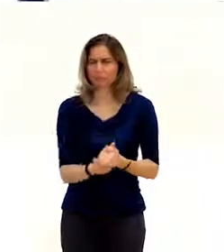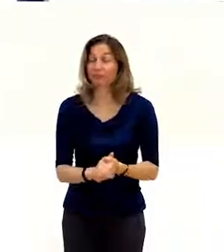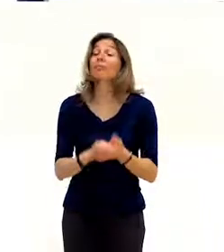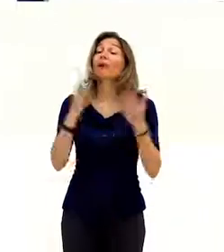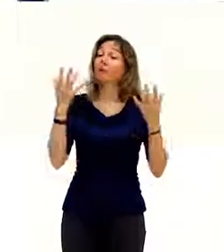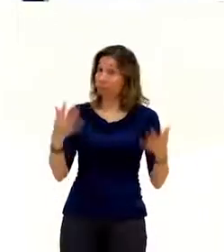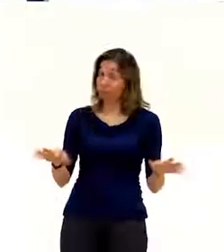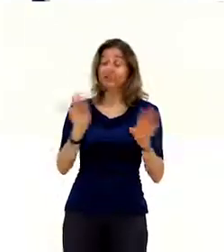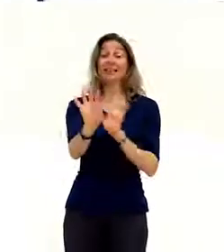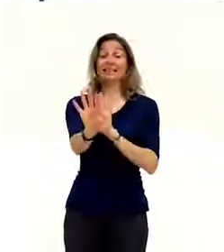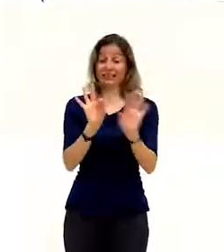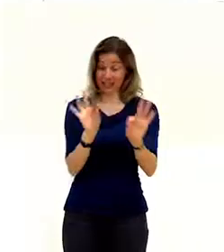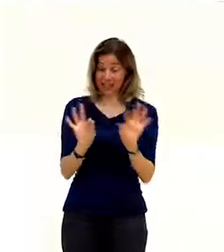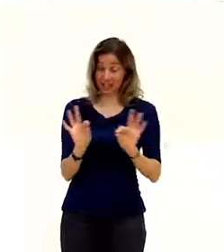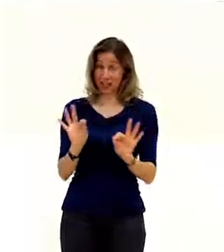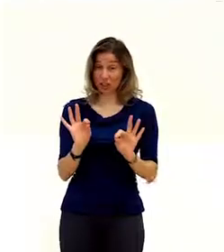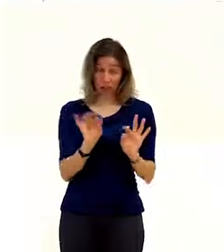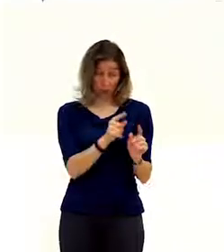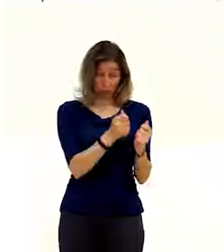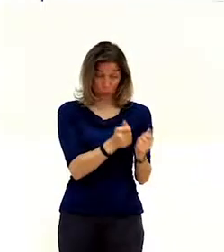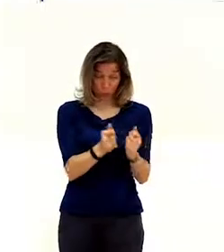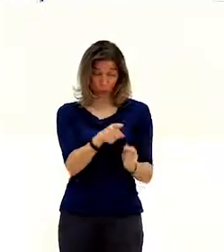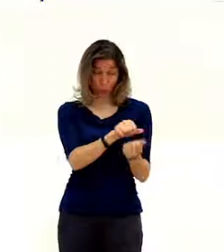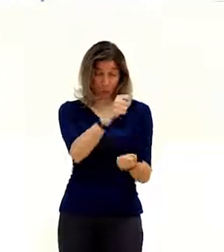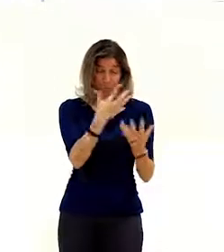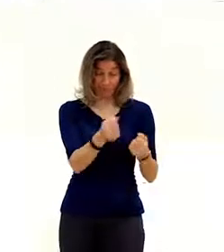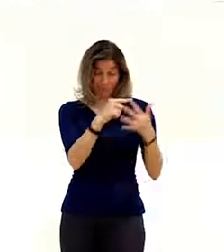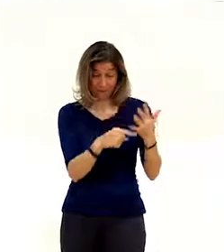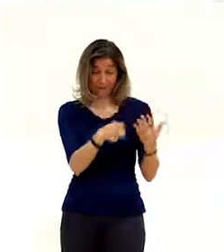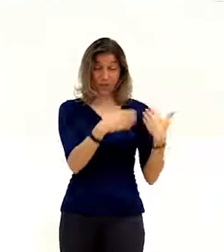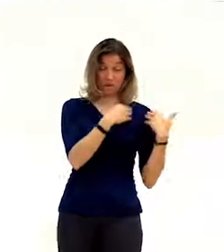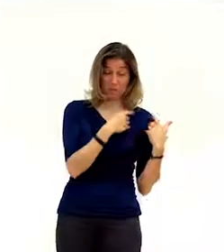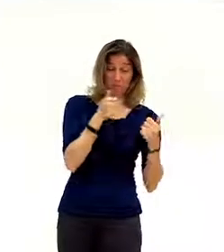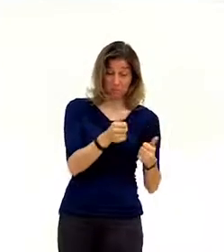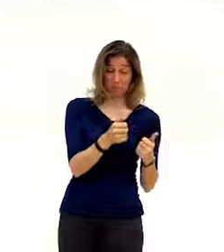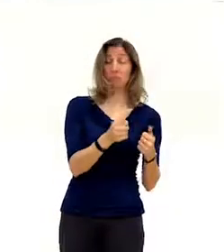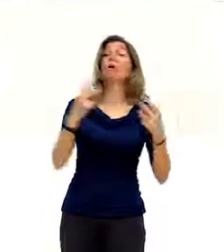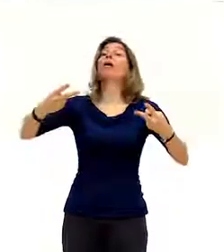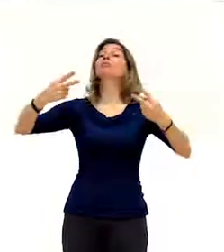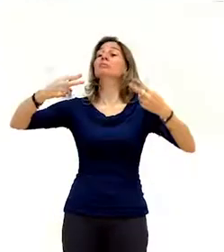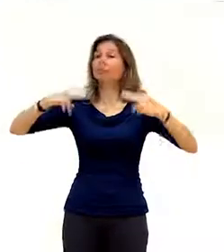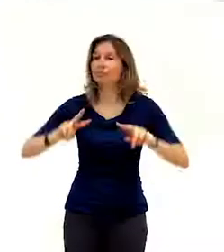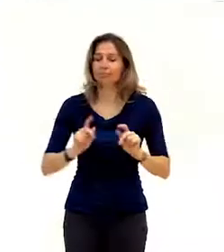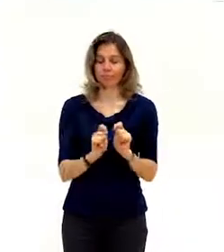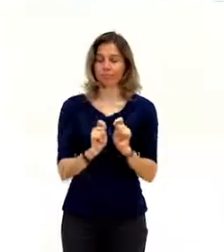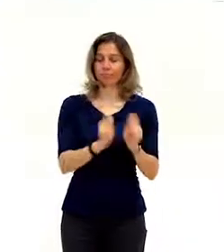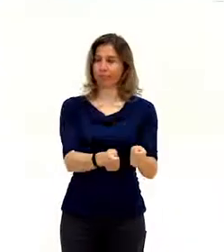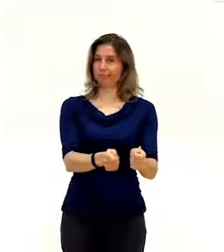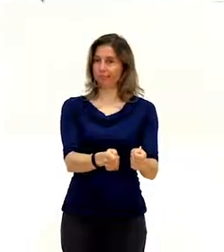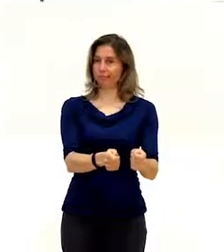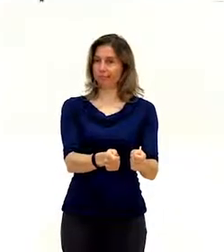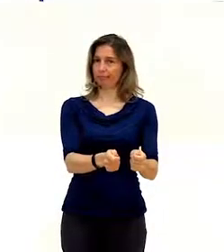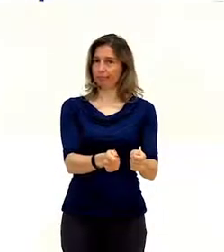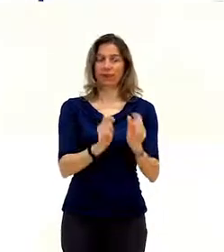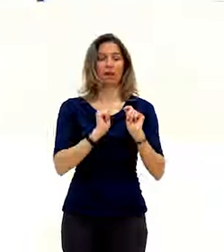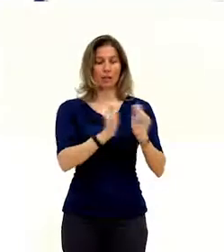Following the selection and qualification, we go into the award procedure.